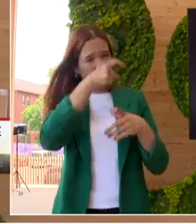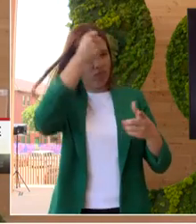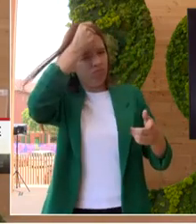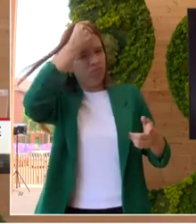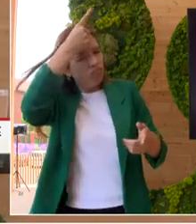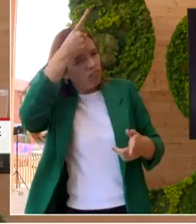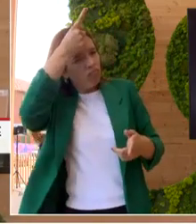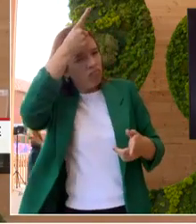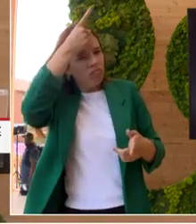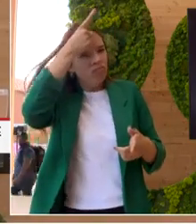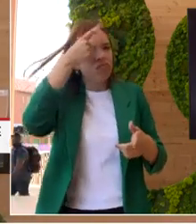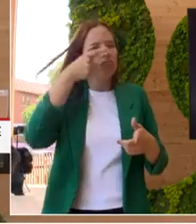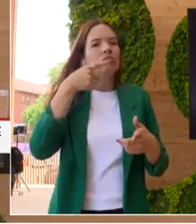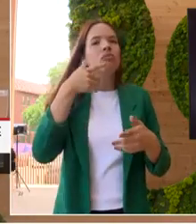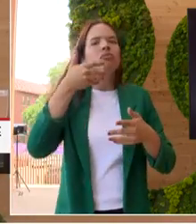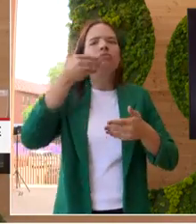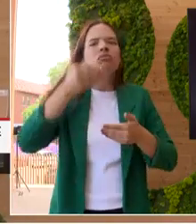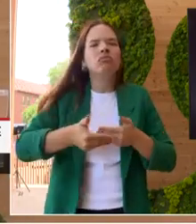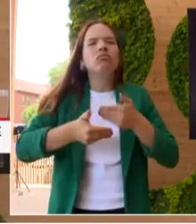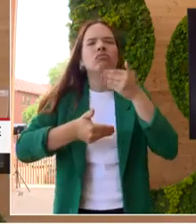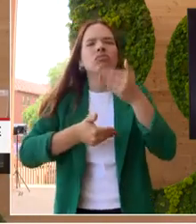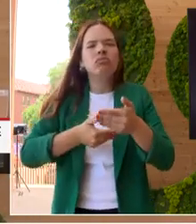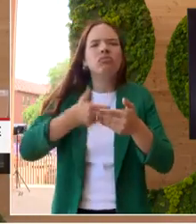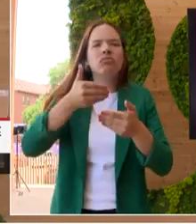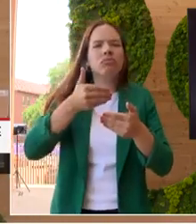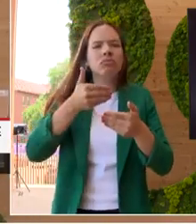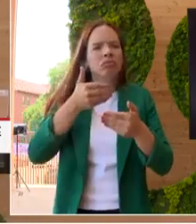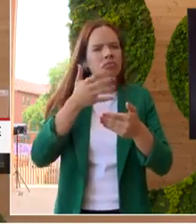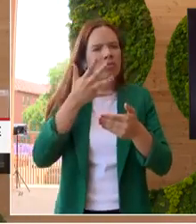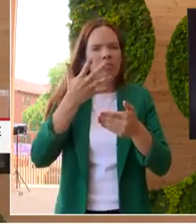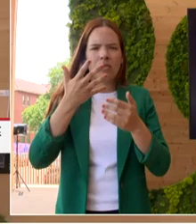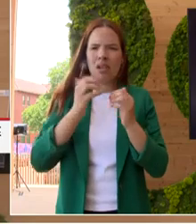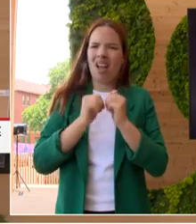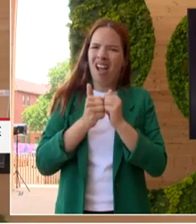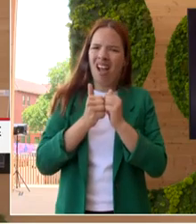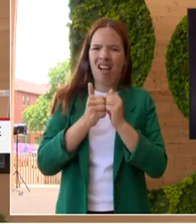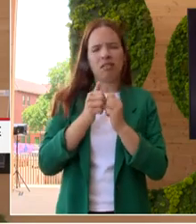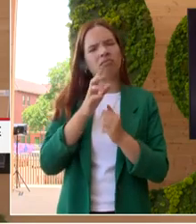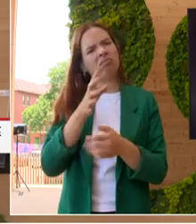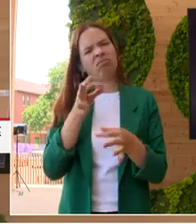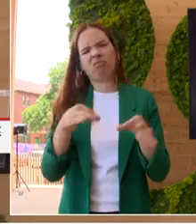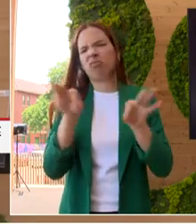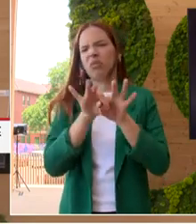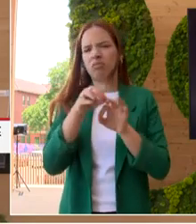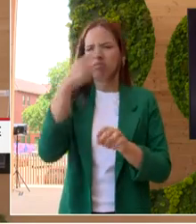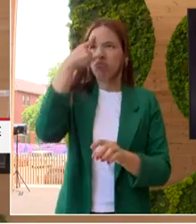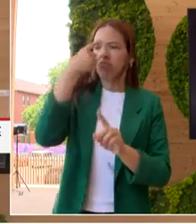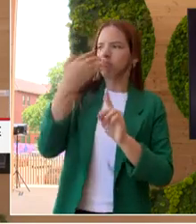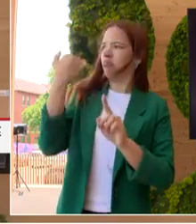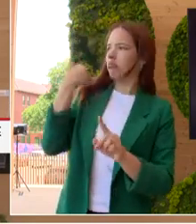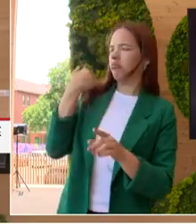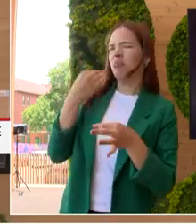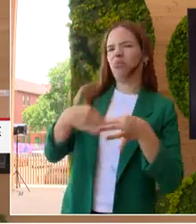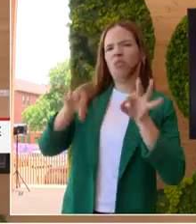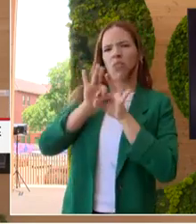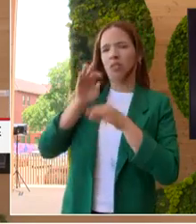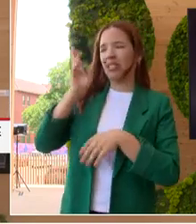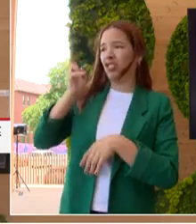going, you have to be honest about where you've been. In this neighborhood, Congress Heights, zip